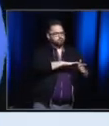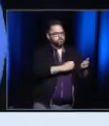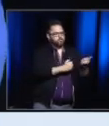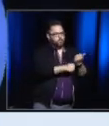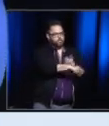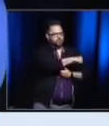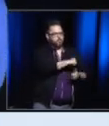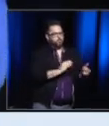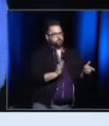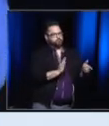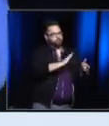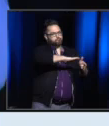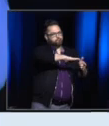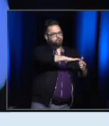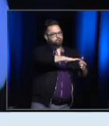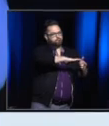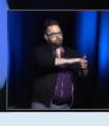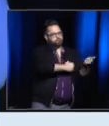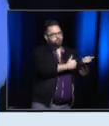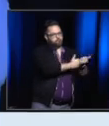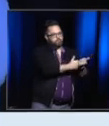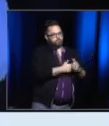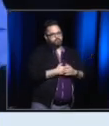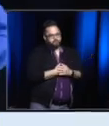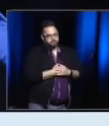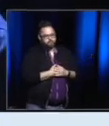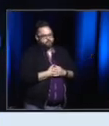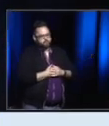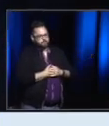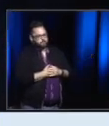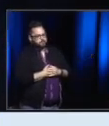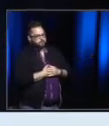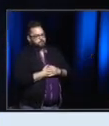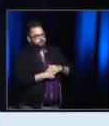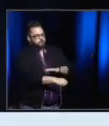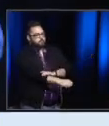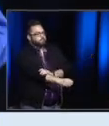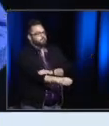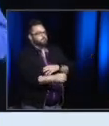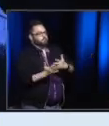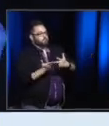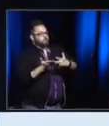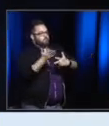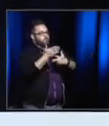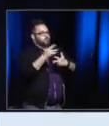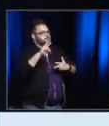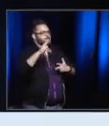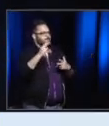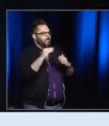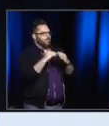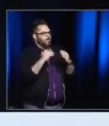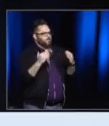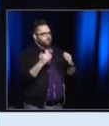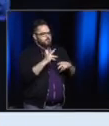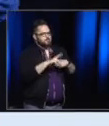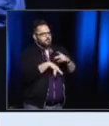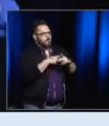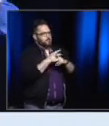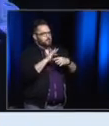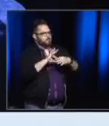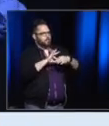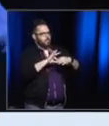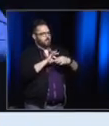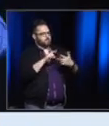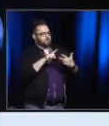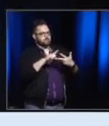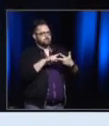females. So second-order alliances. We have learned over the decades that this is the